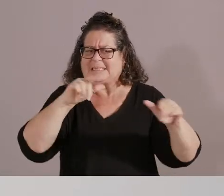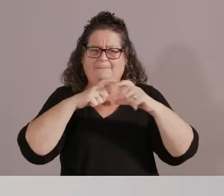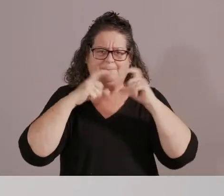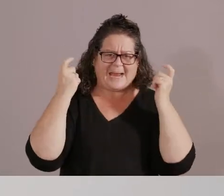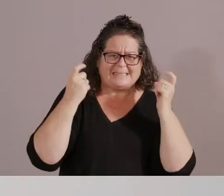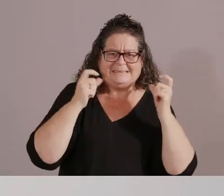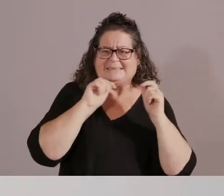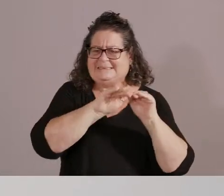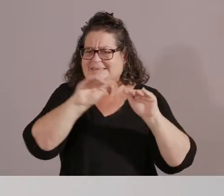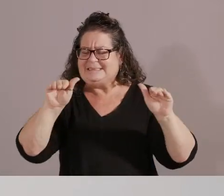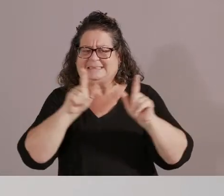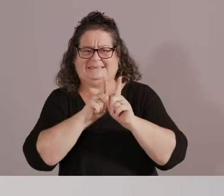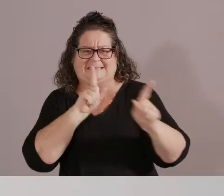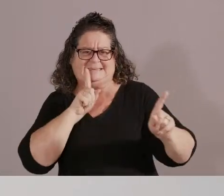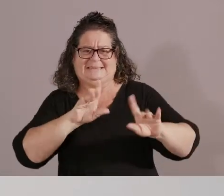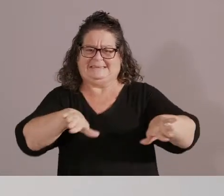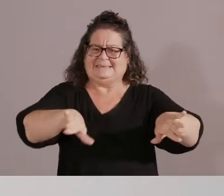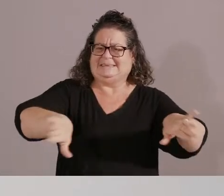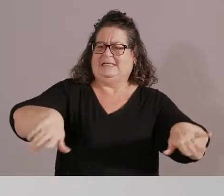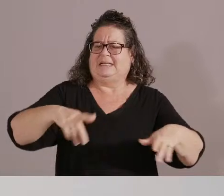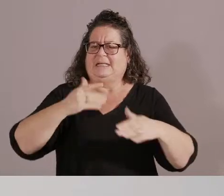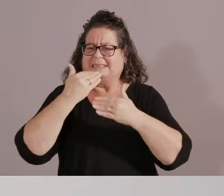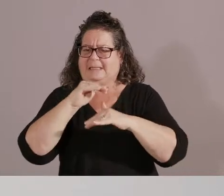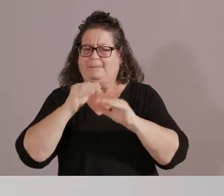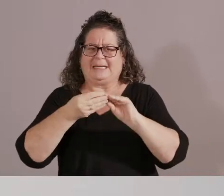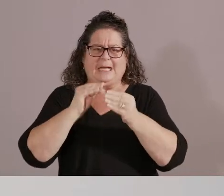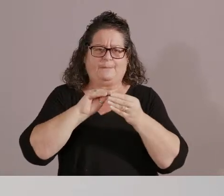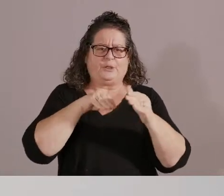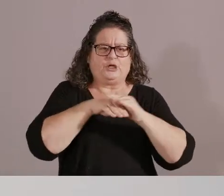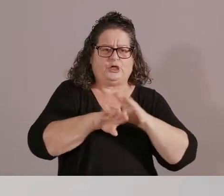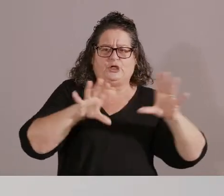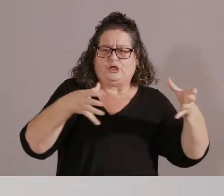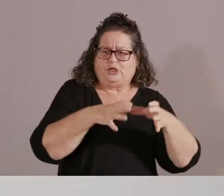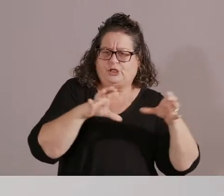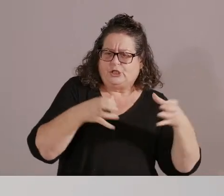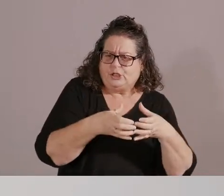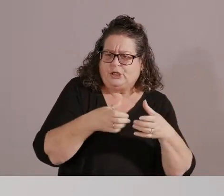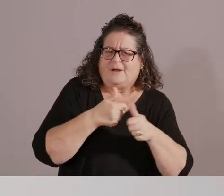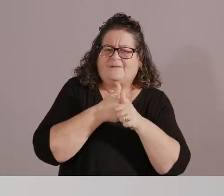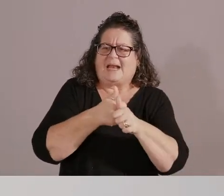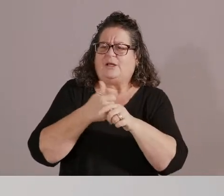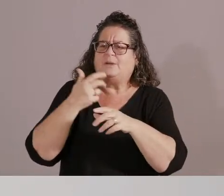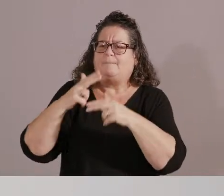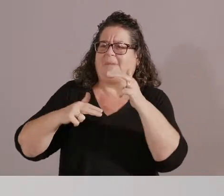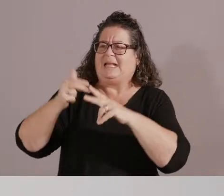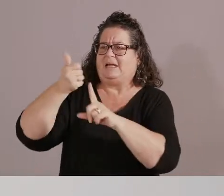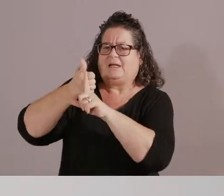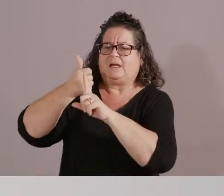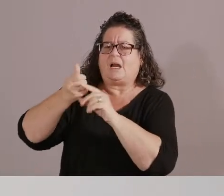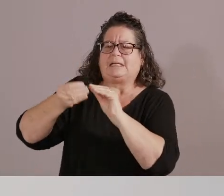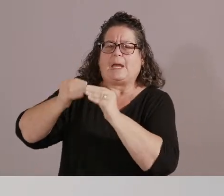know, mandating masks, enforcing the mask use, enforcing physical distancing, enforcing the